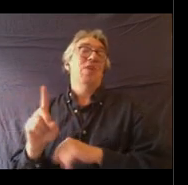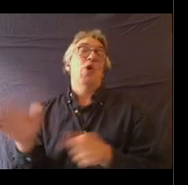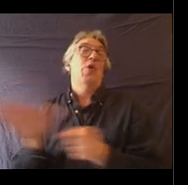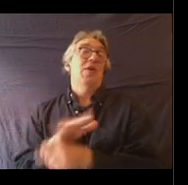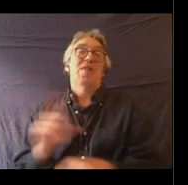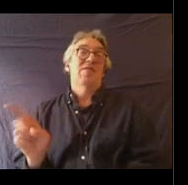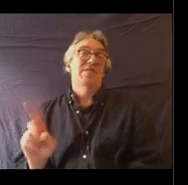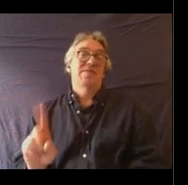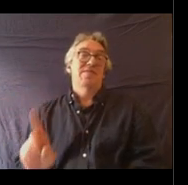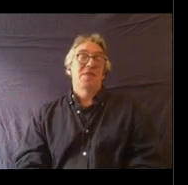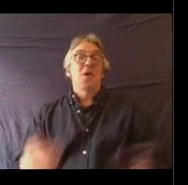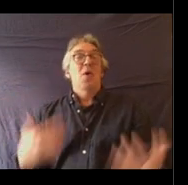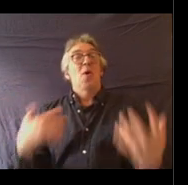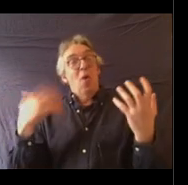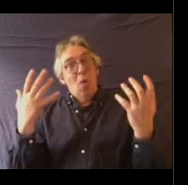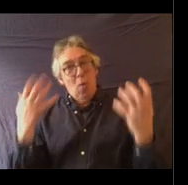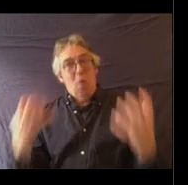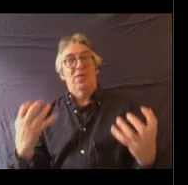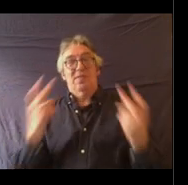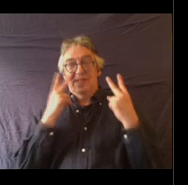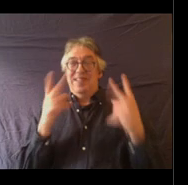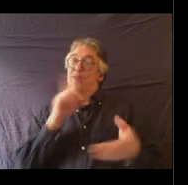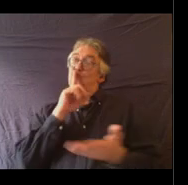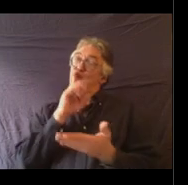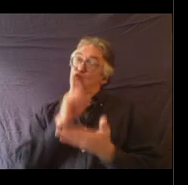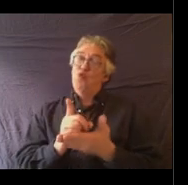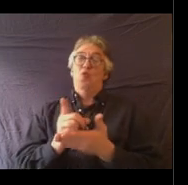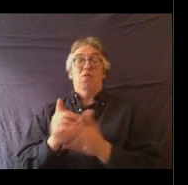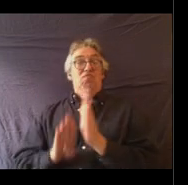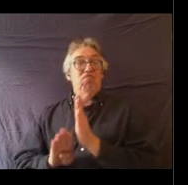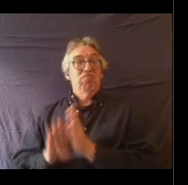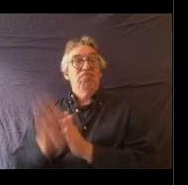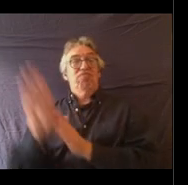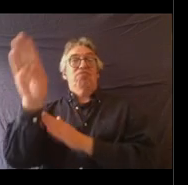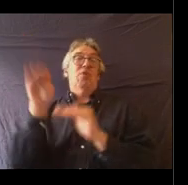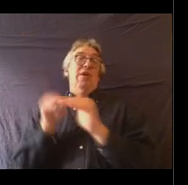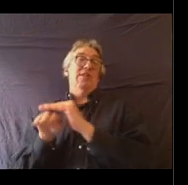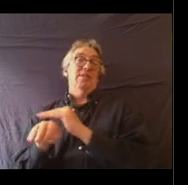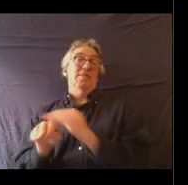that we will advance in this regard. We believe that